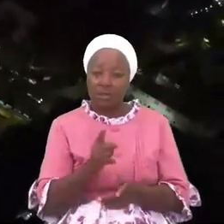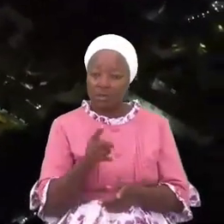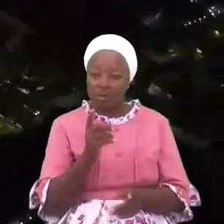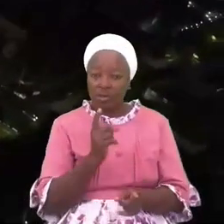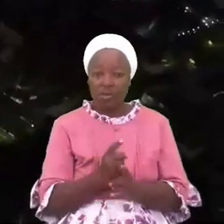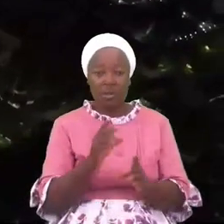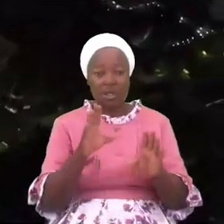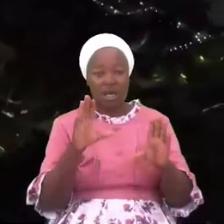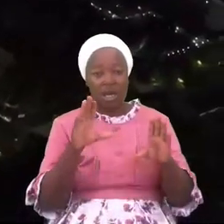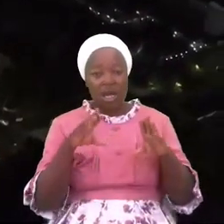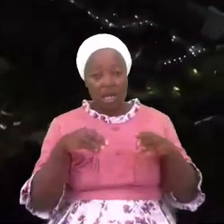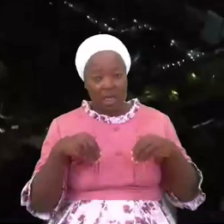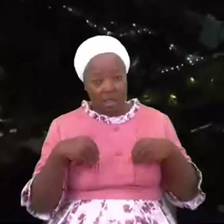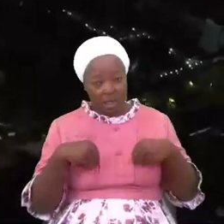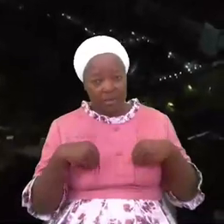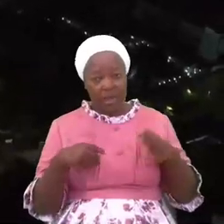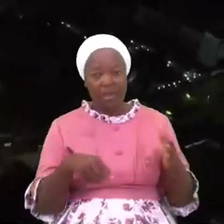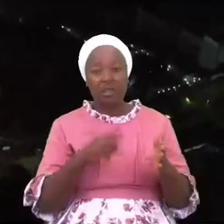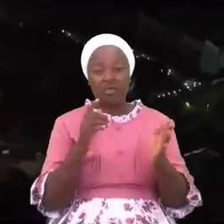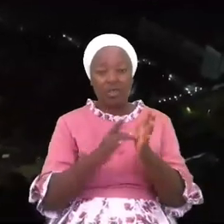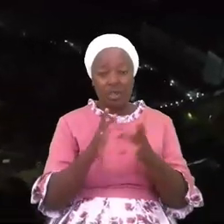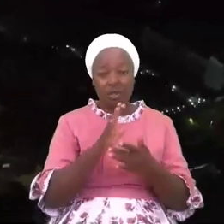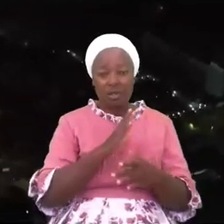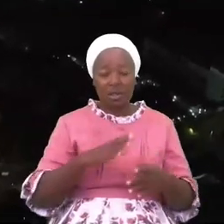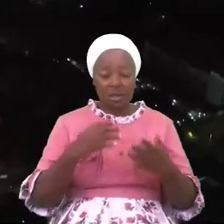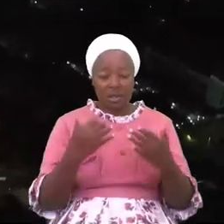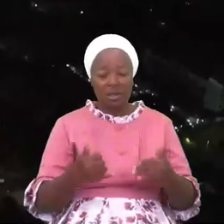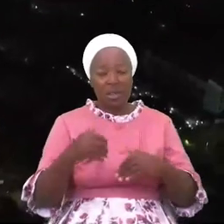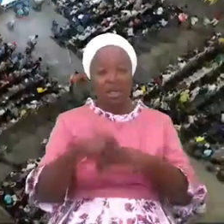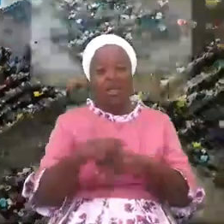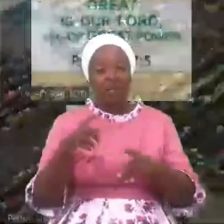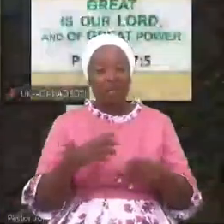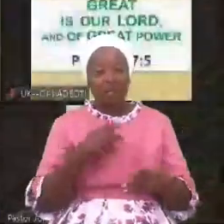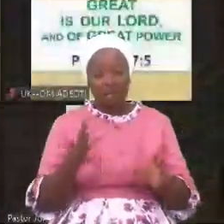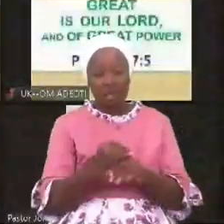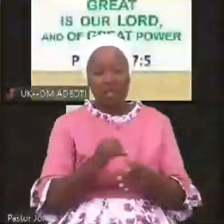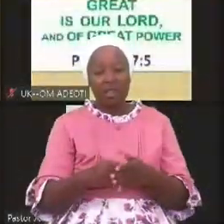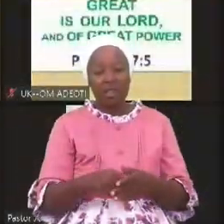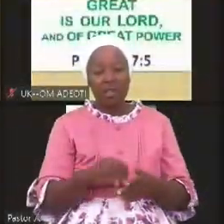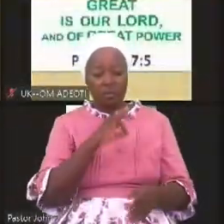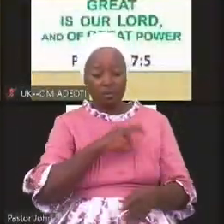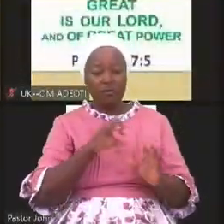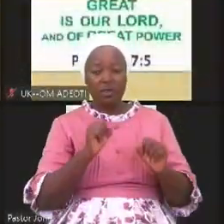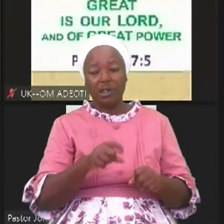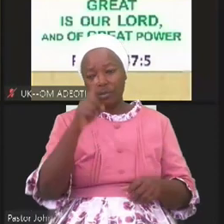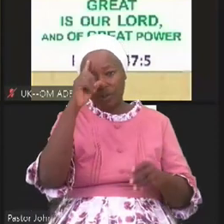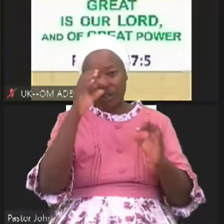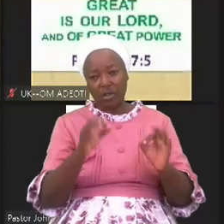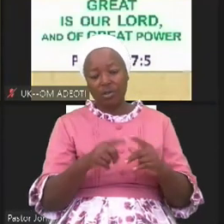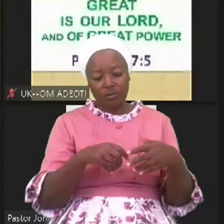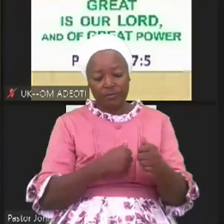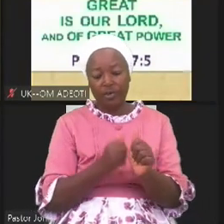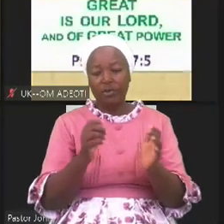tonight to follow the Lord Jesus Christ. Tomorrow, 3 p.m.,